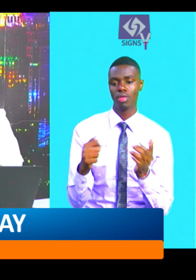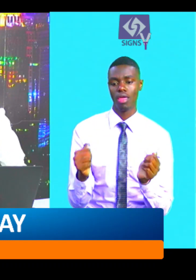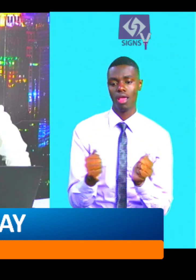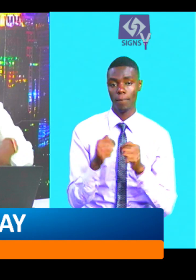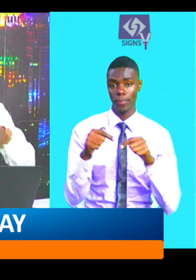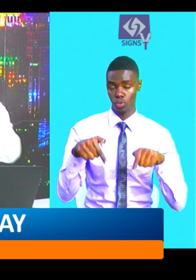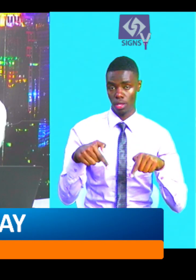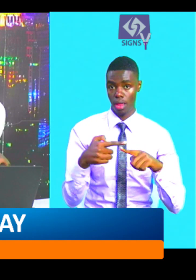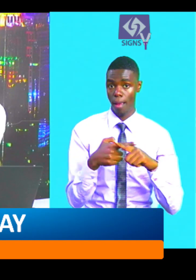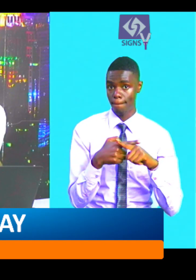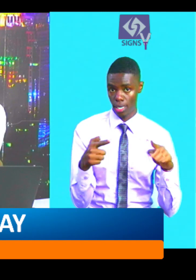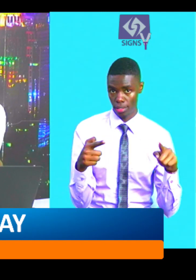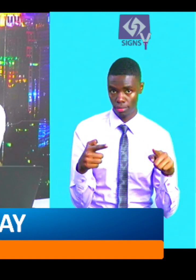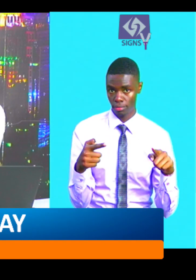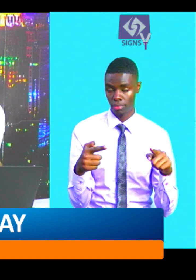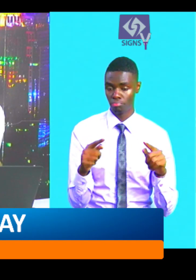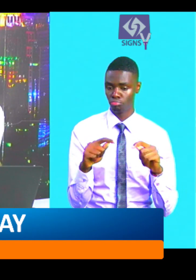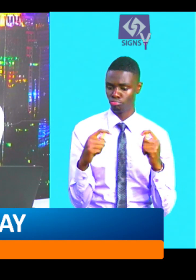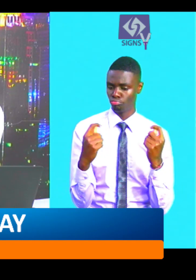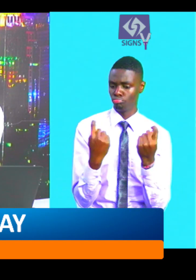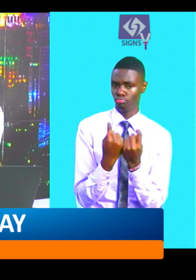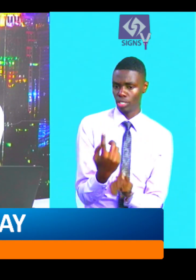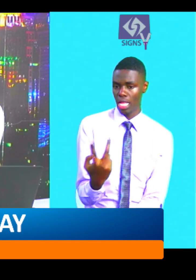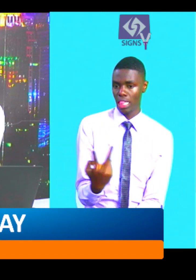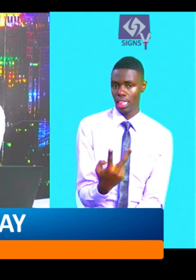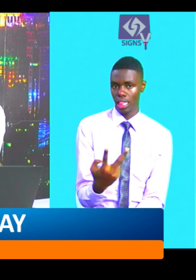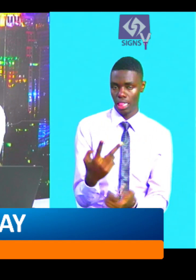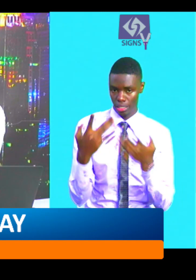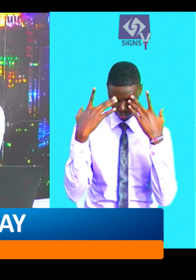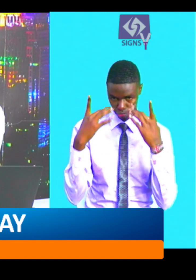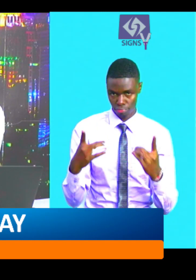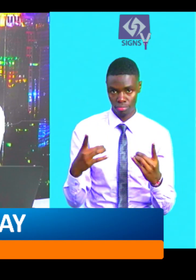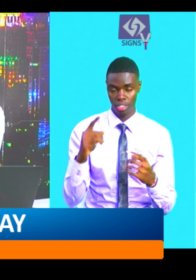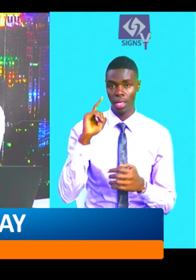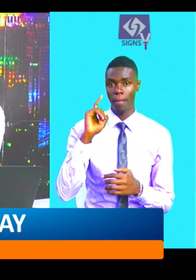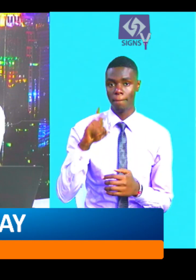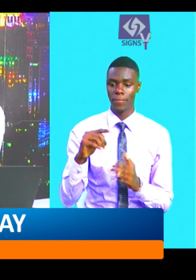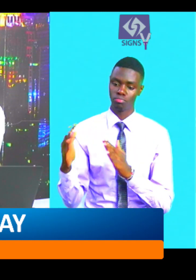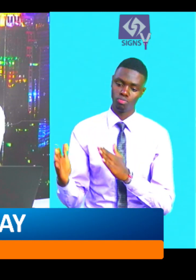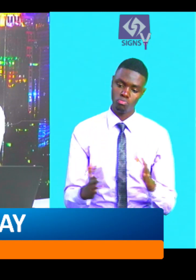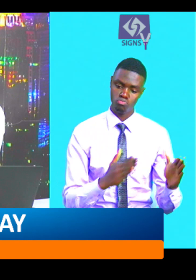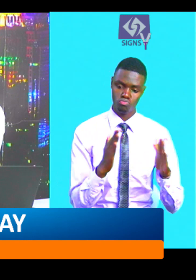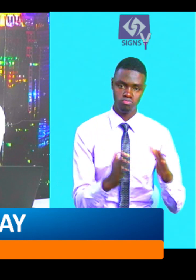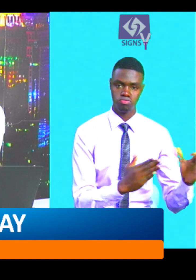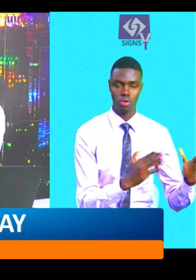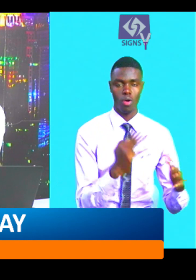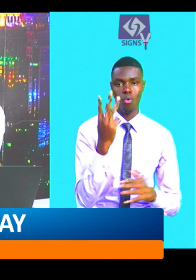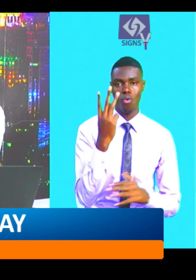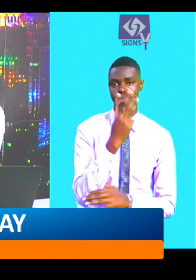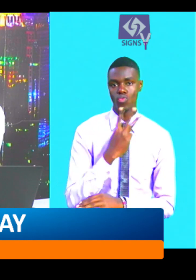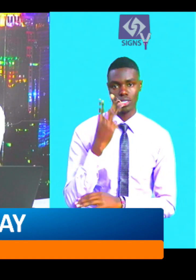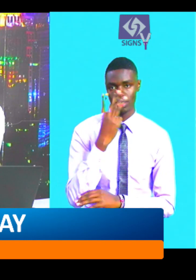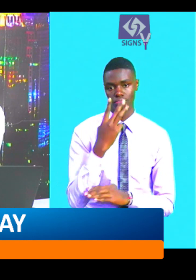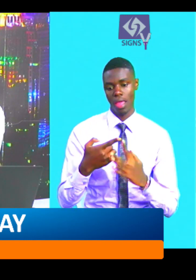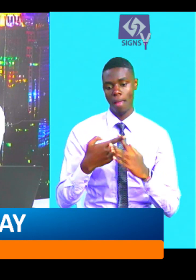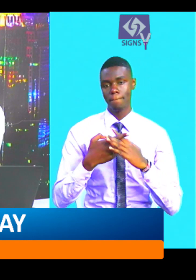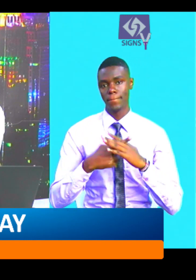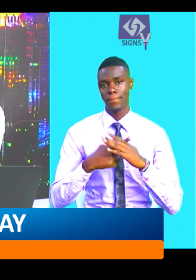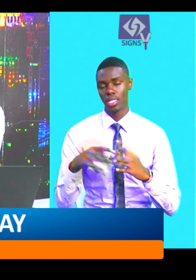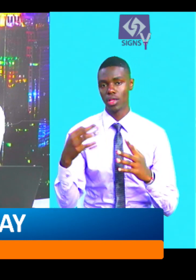Azimio leaders' ultimatum to Kenya Kwanza team. The talks were slated to happen today,